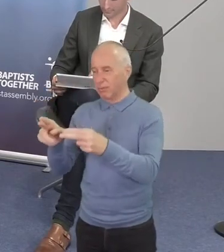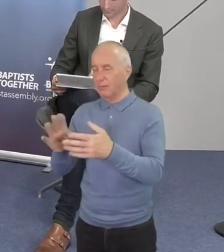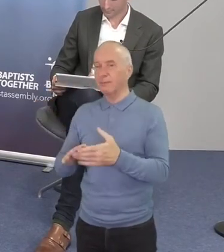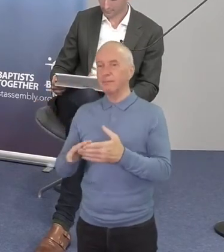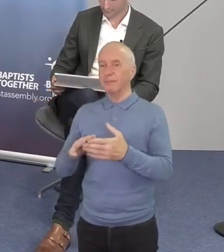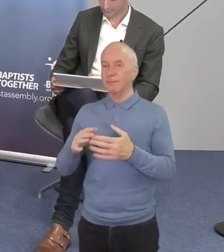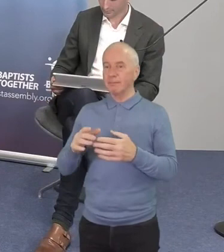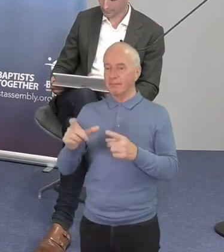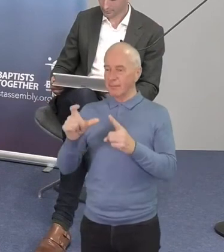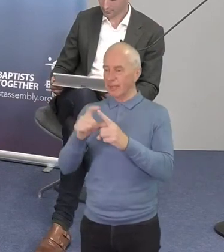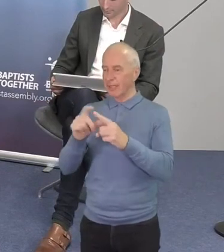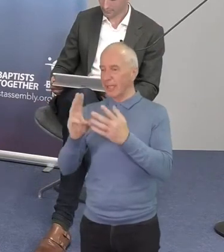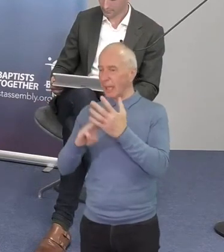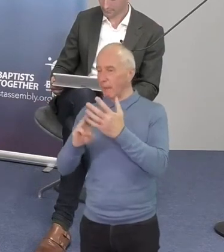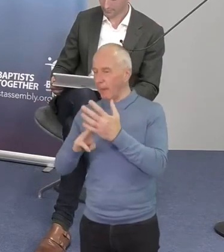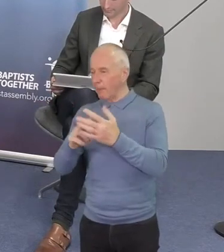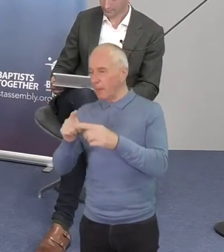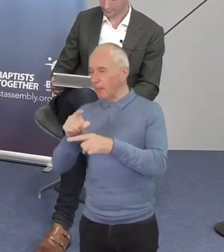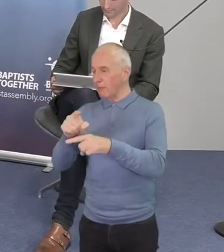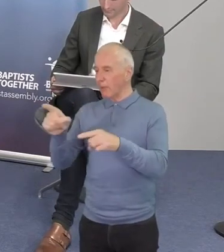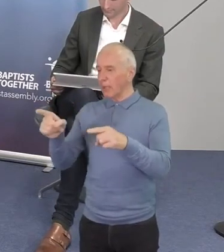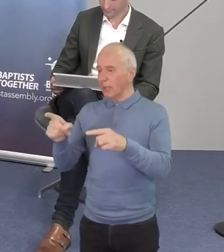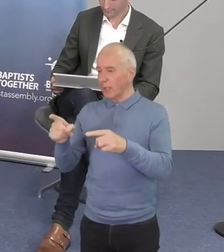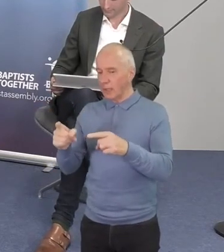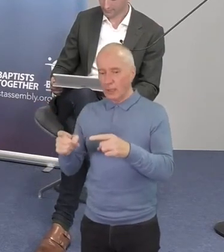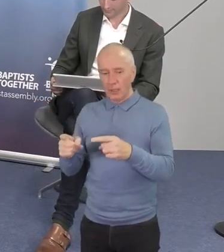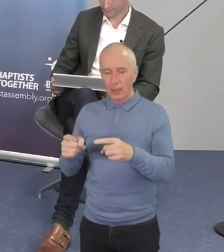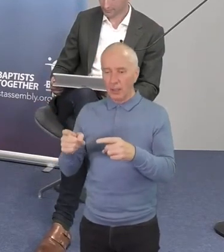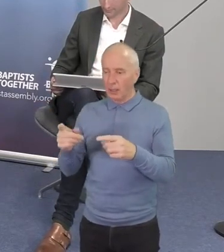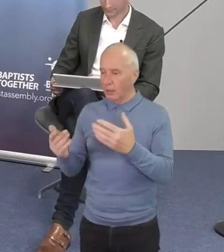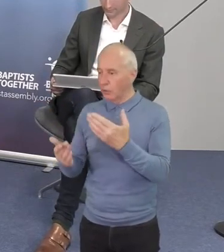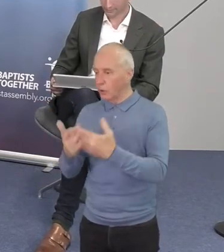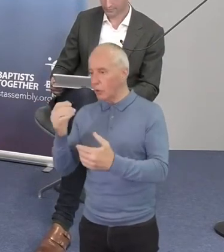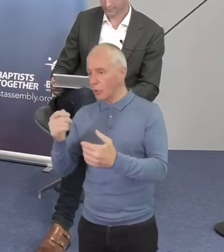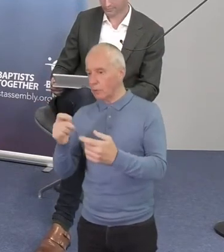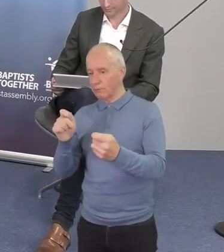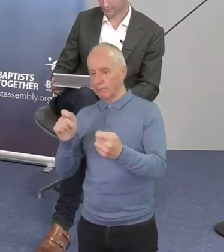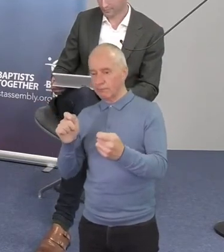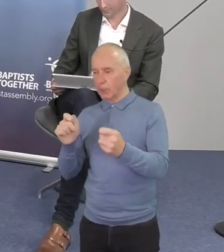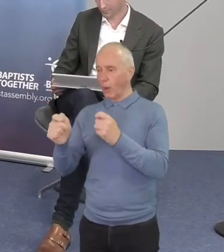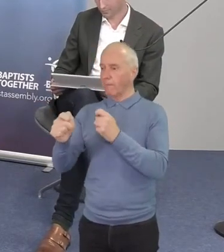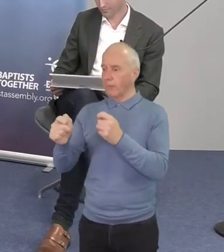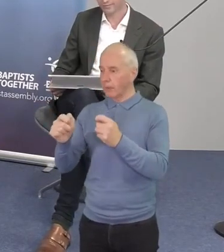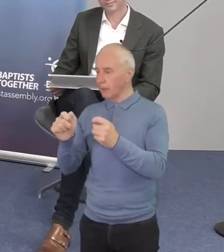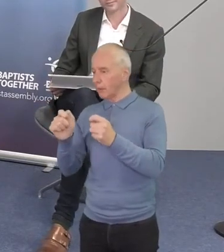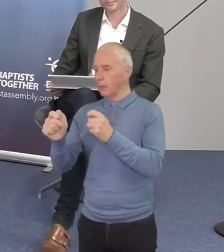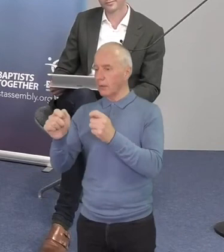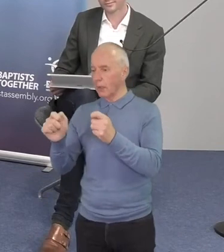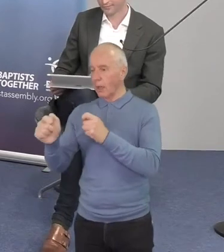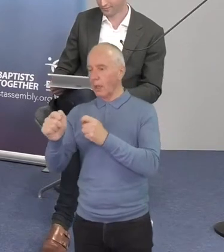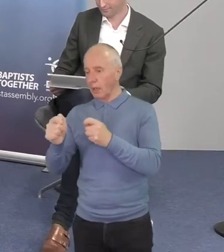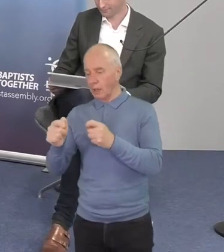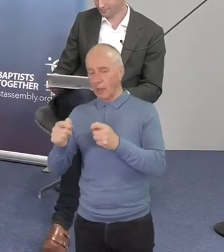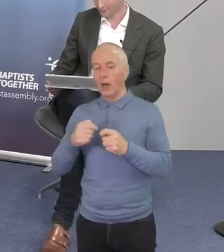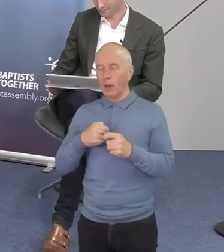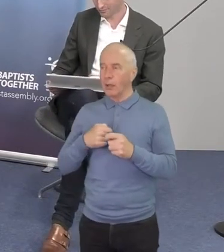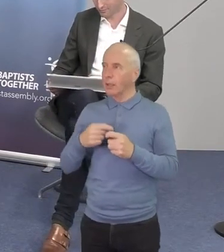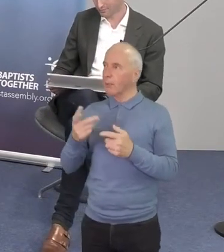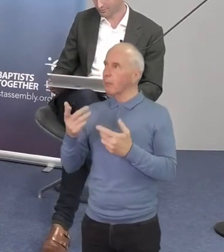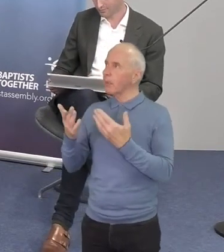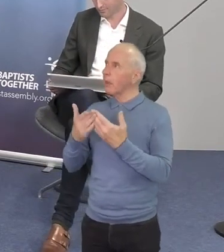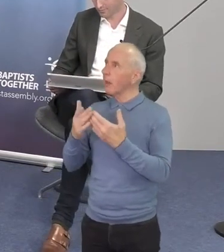making movements where often new converts' lives can be quite in